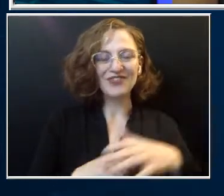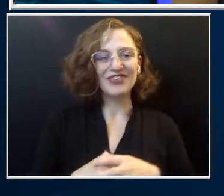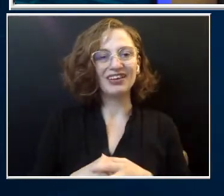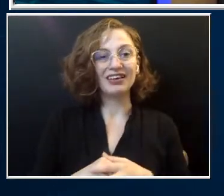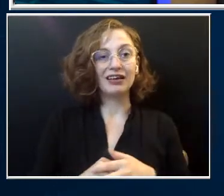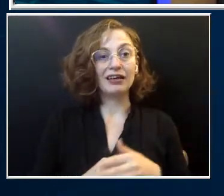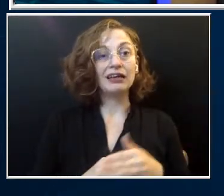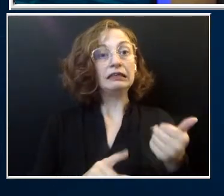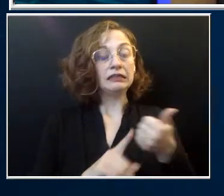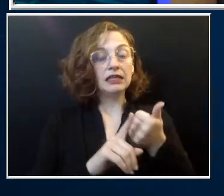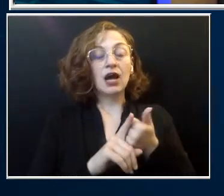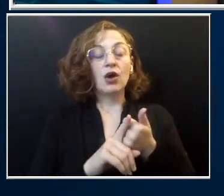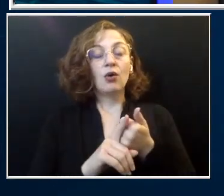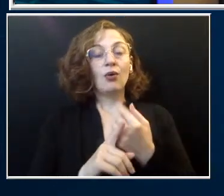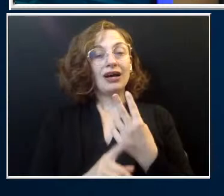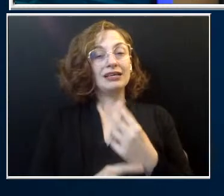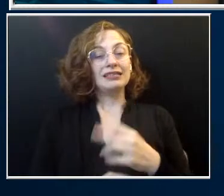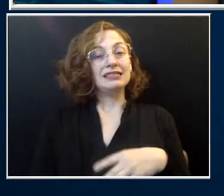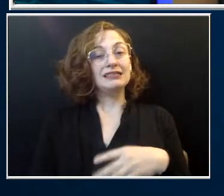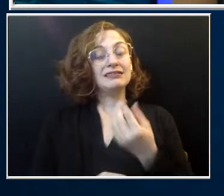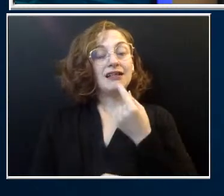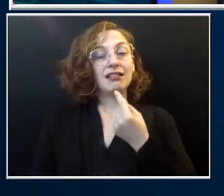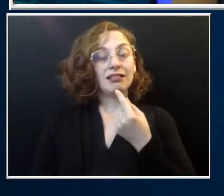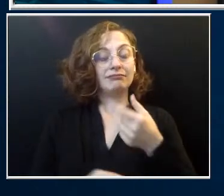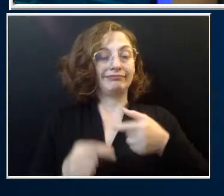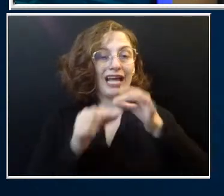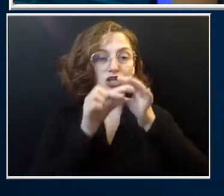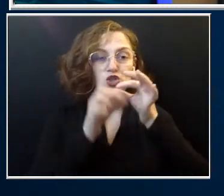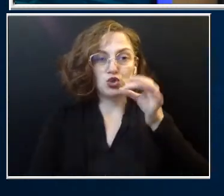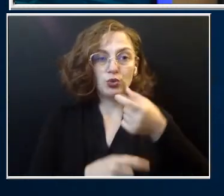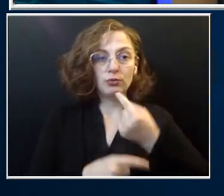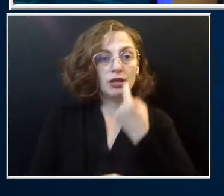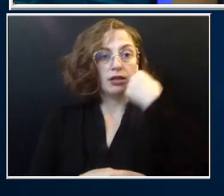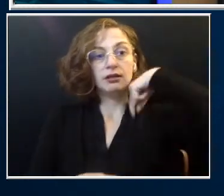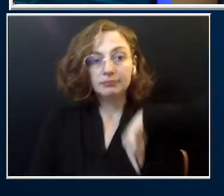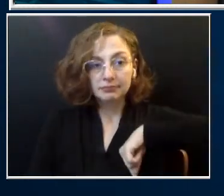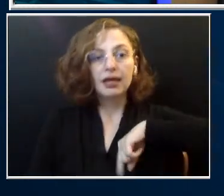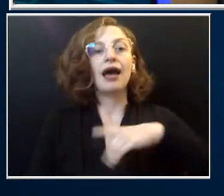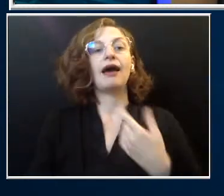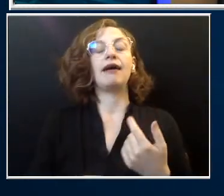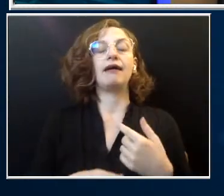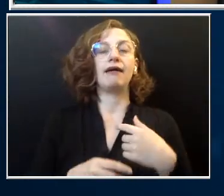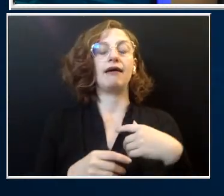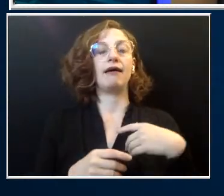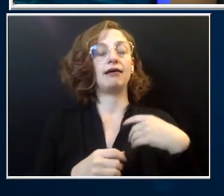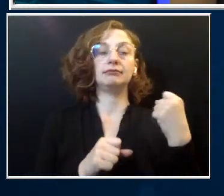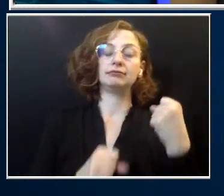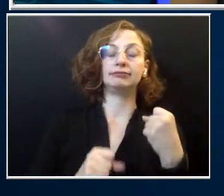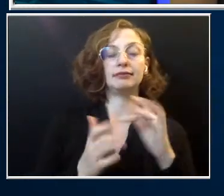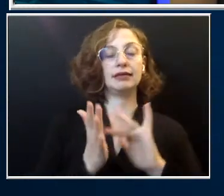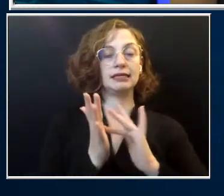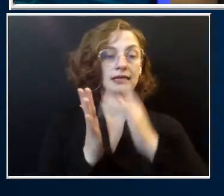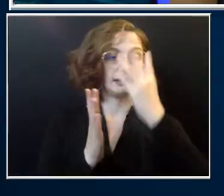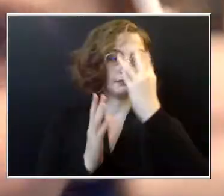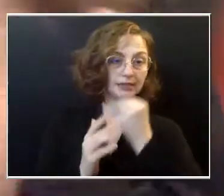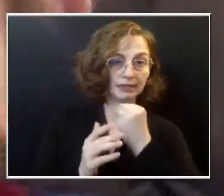of his treatment, but once he came off the sedation, how long did it take for him to start walking again? What was that process